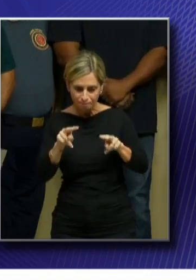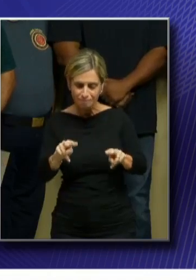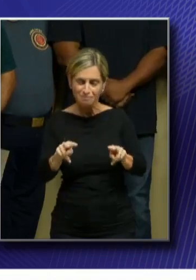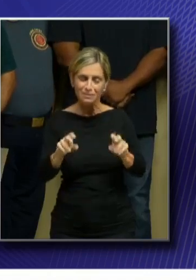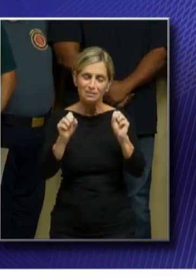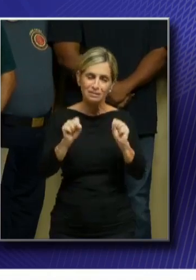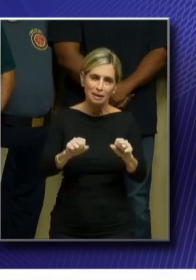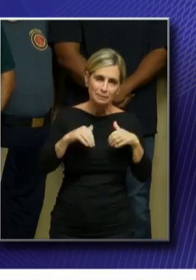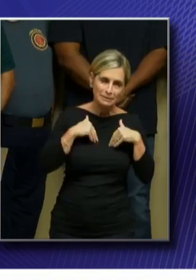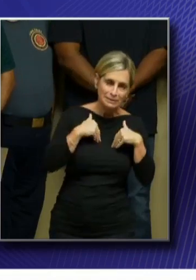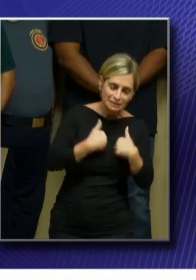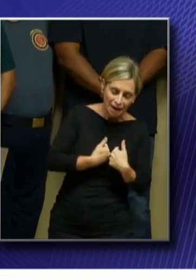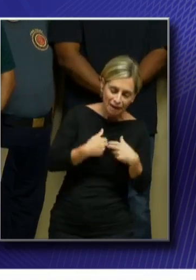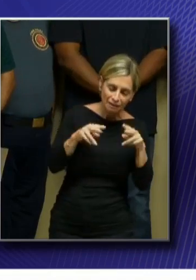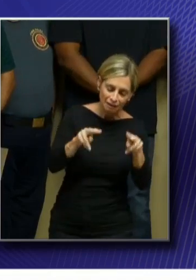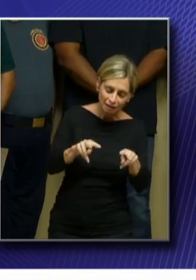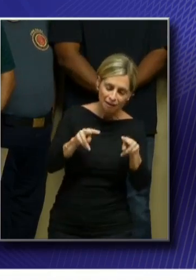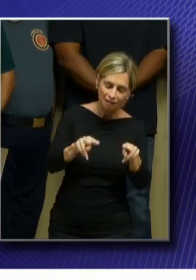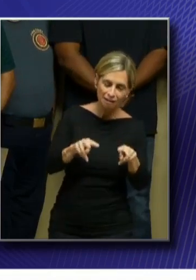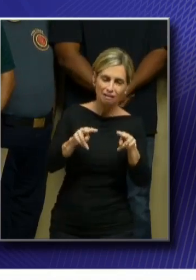storm fatigue.